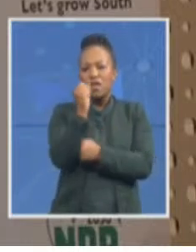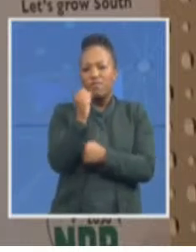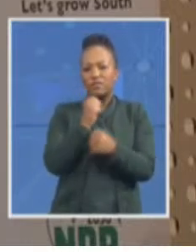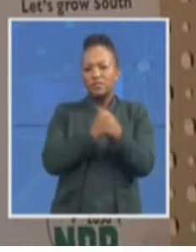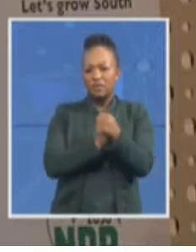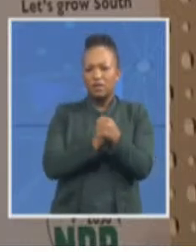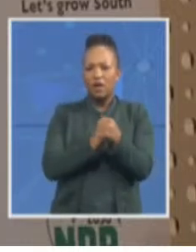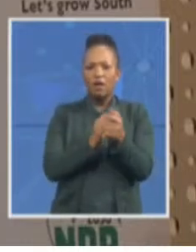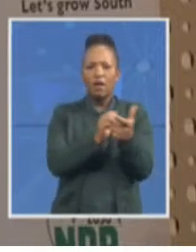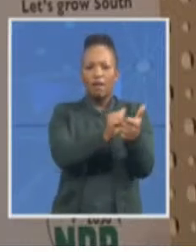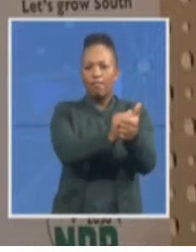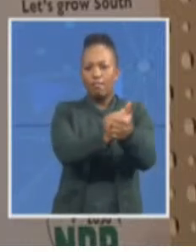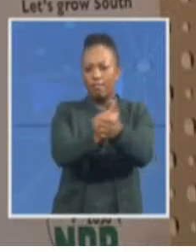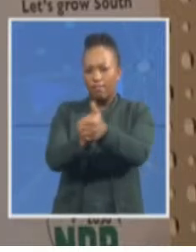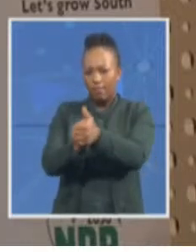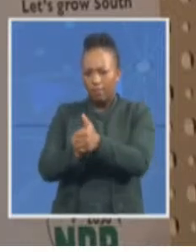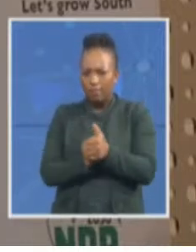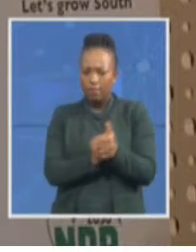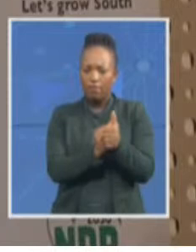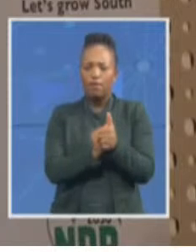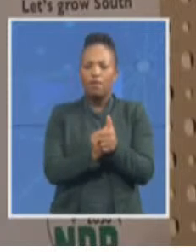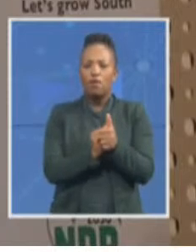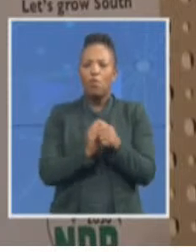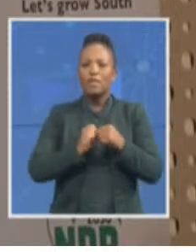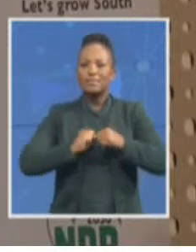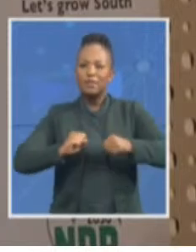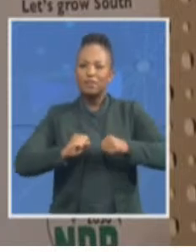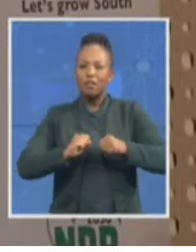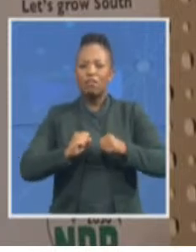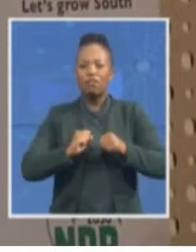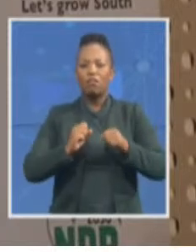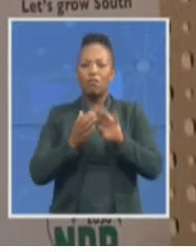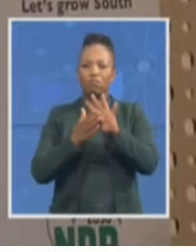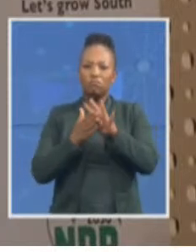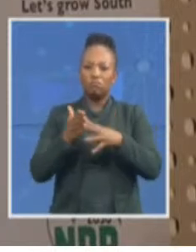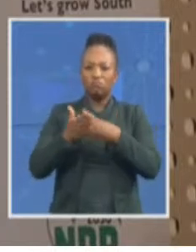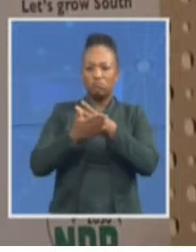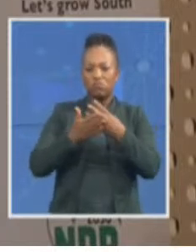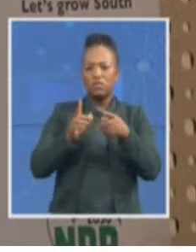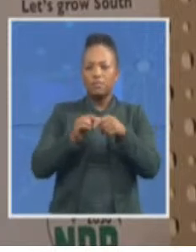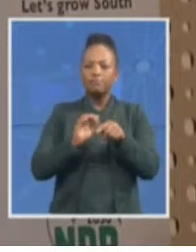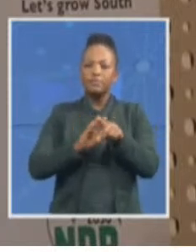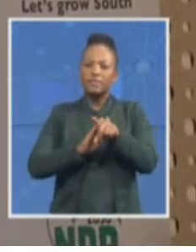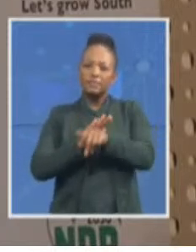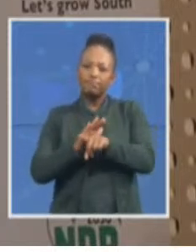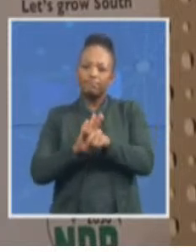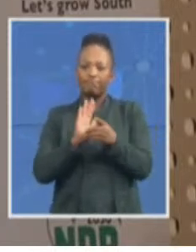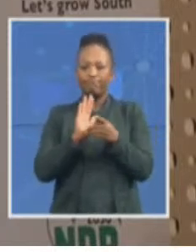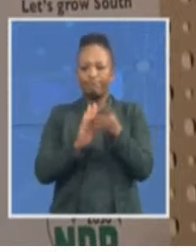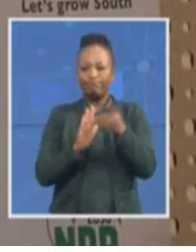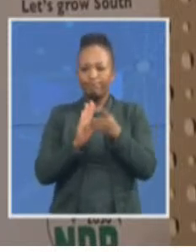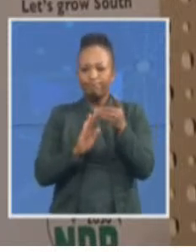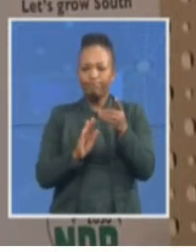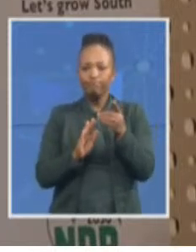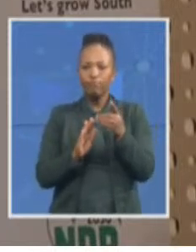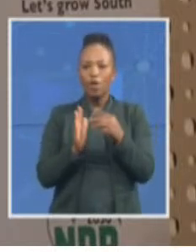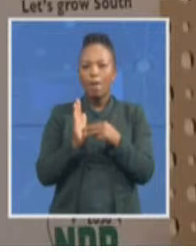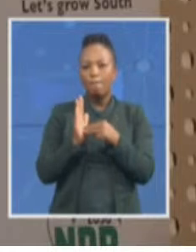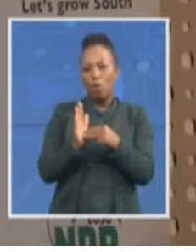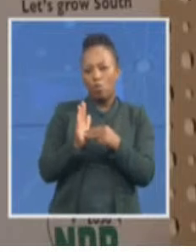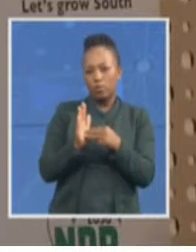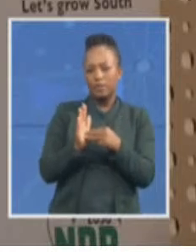Development Framework and the District Development Model. It also focuses the construction of infrastructure